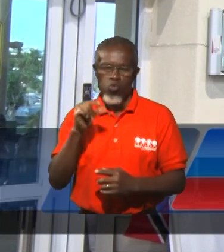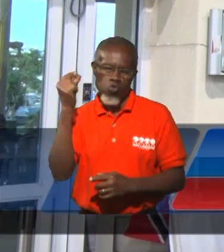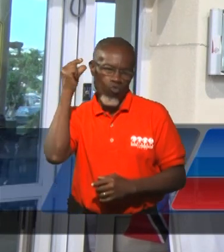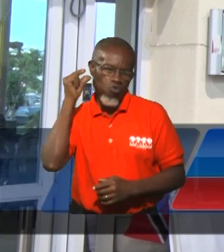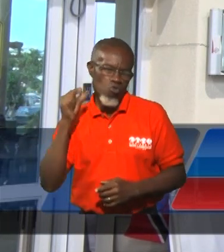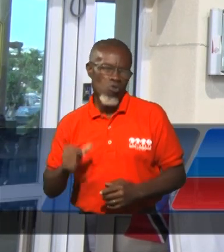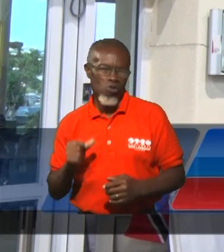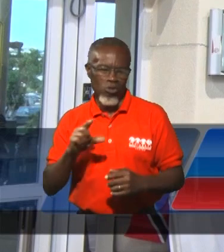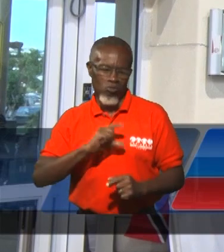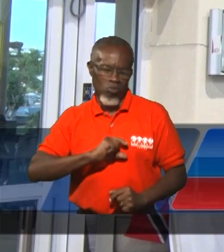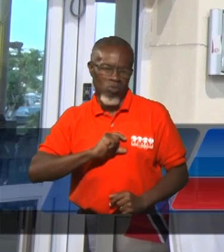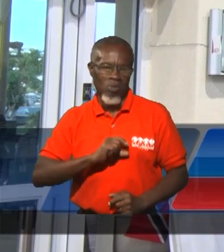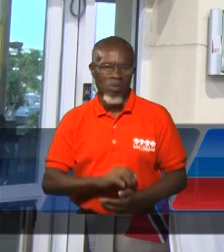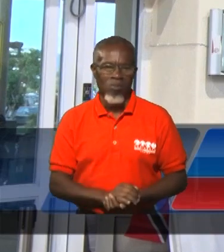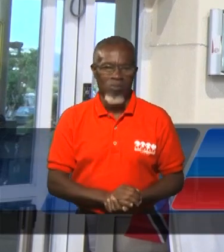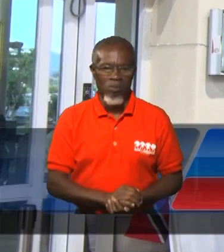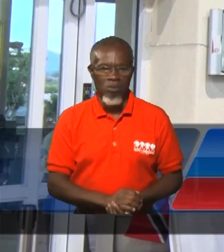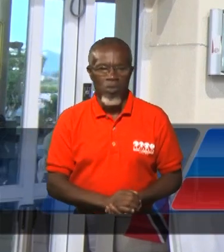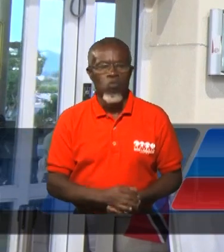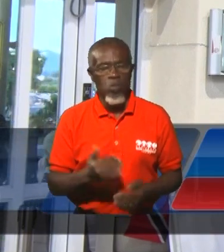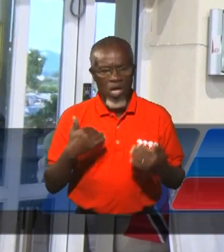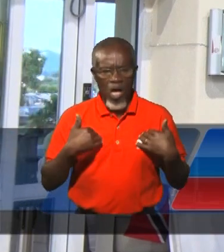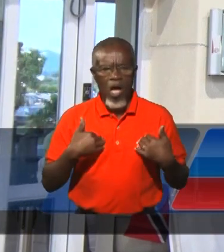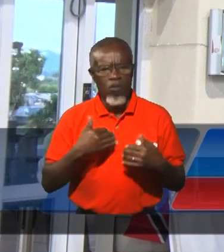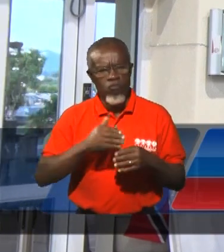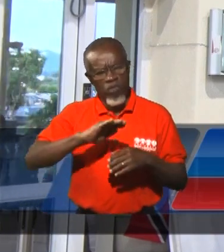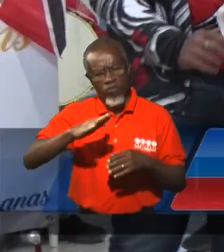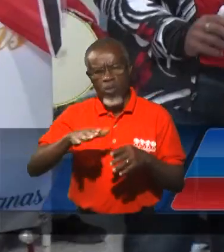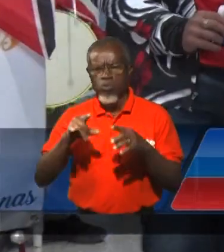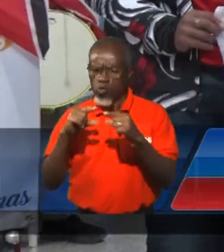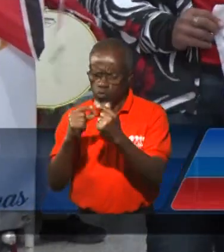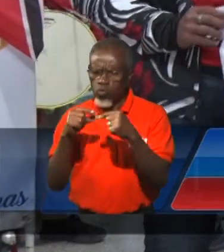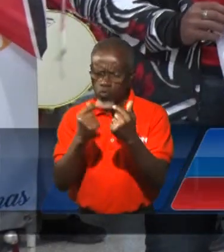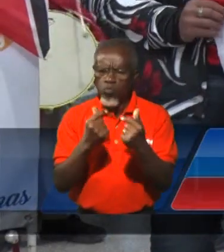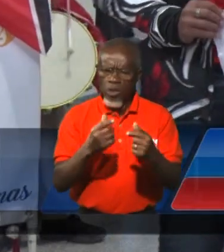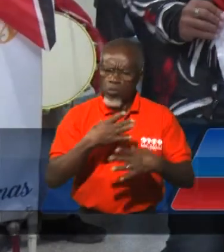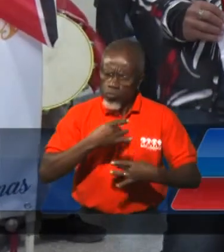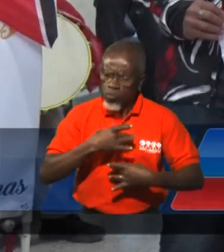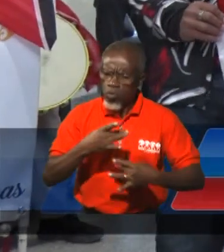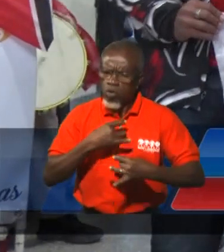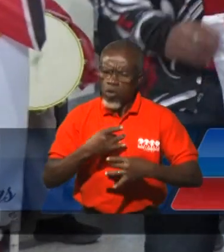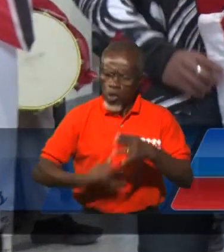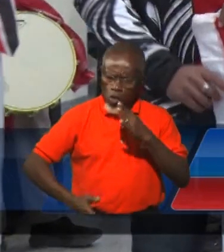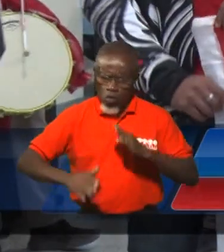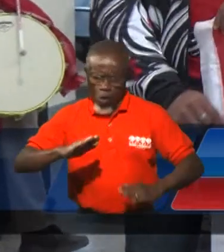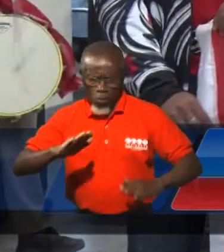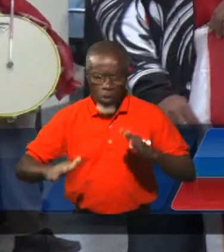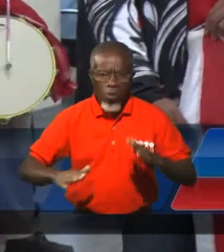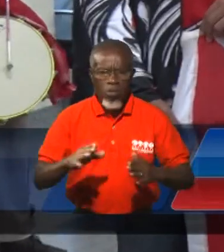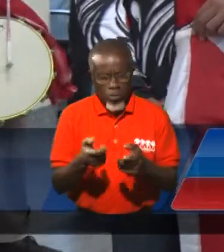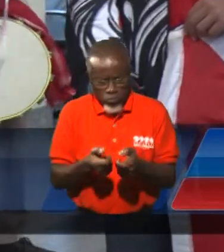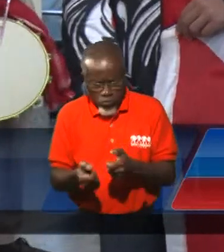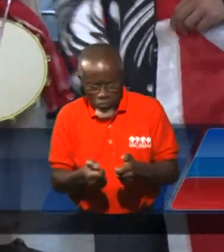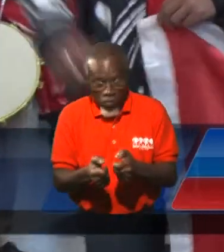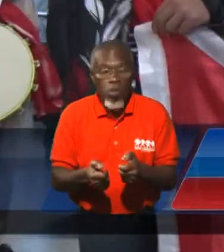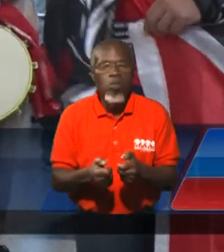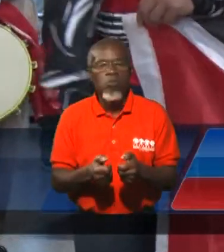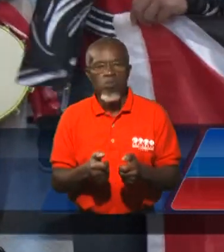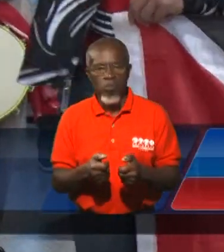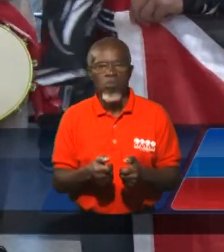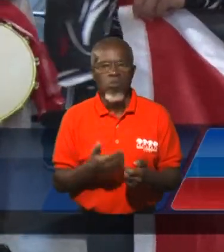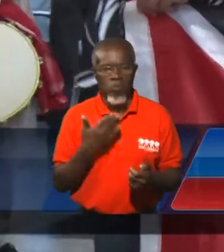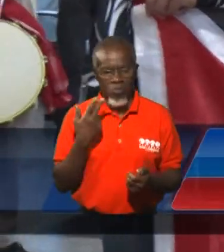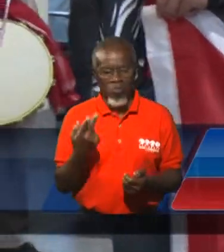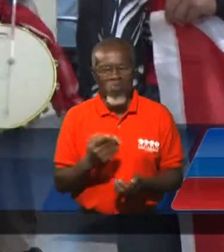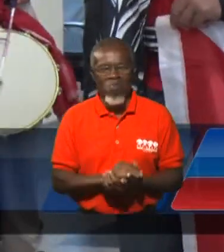talent in robotics, not only just in Pres, but all over the country. According to COVID Capildeo, the student in charge of social